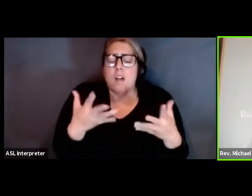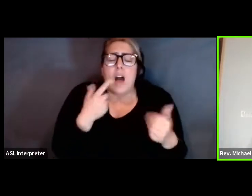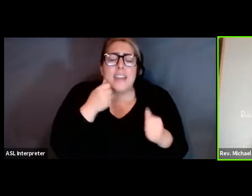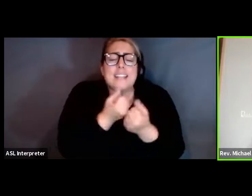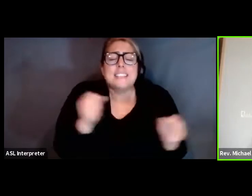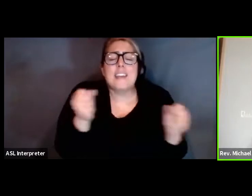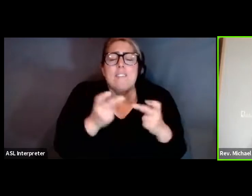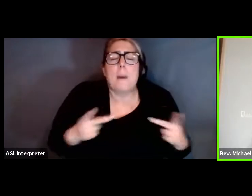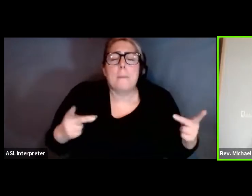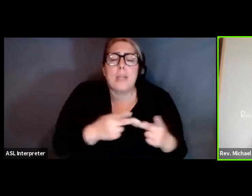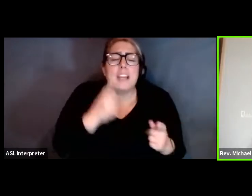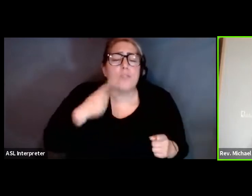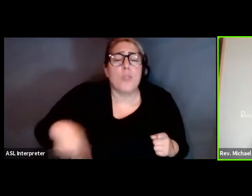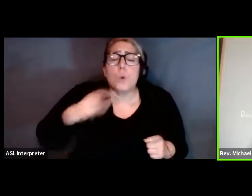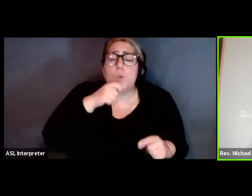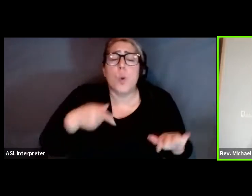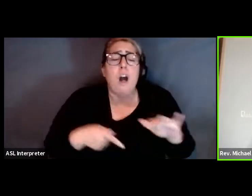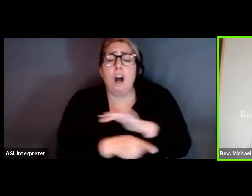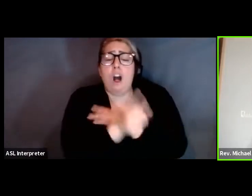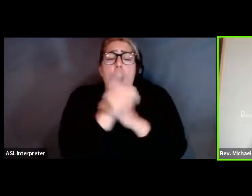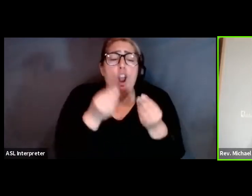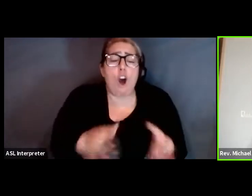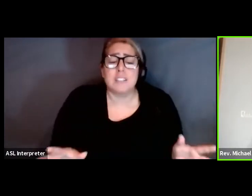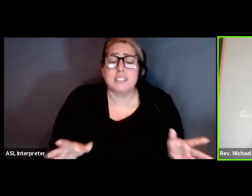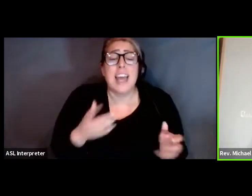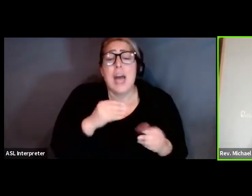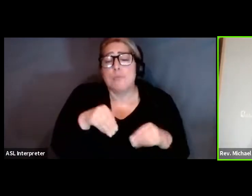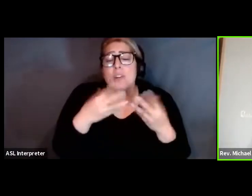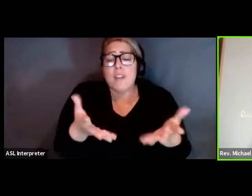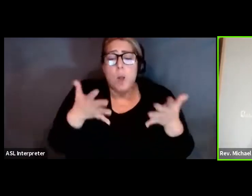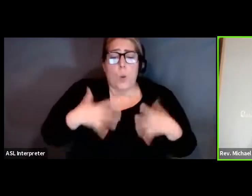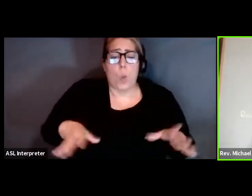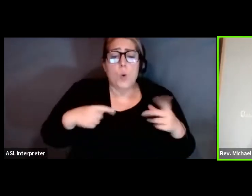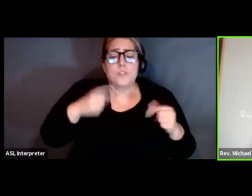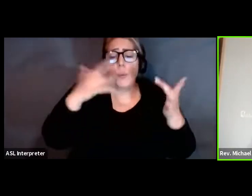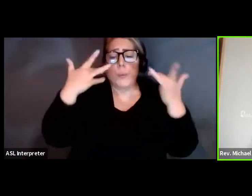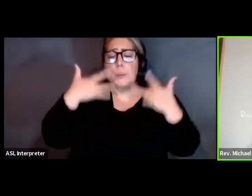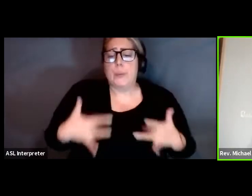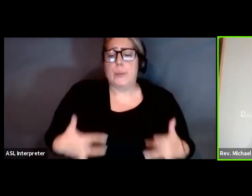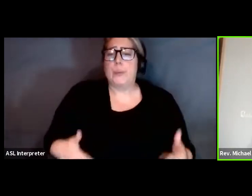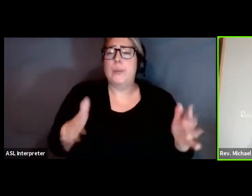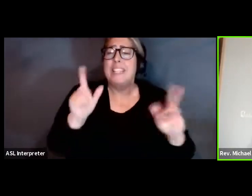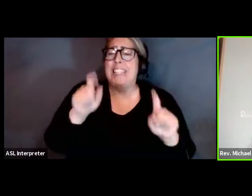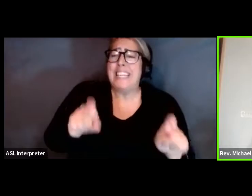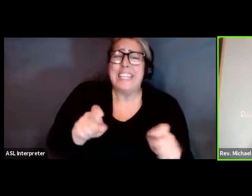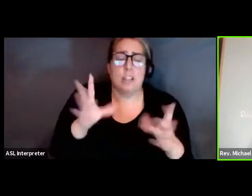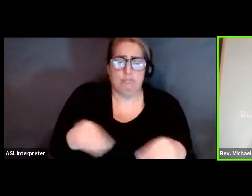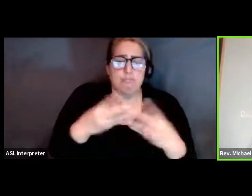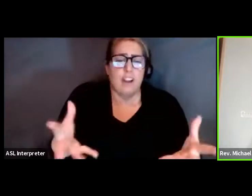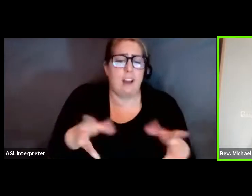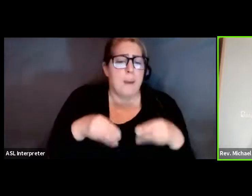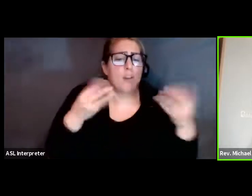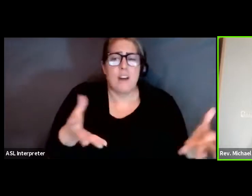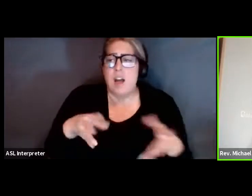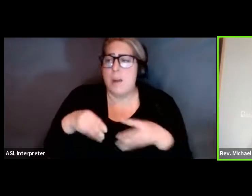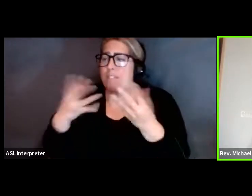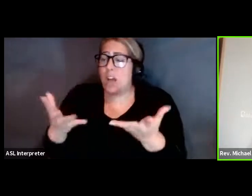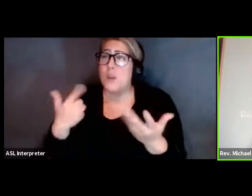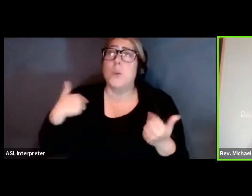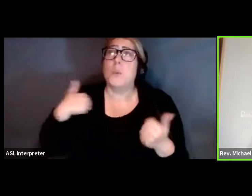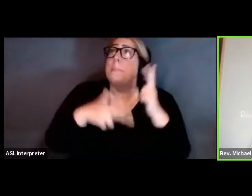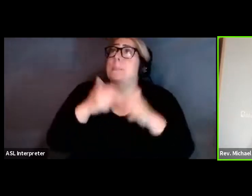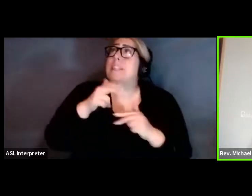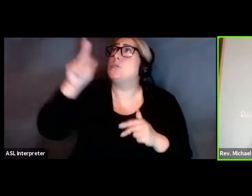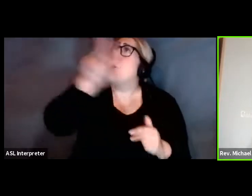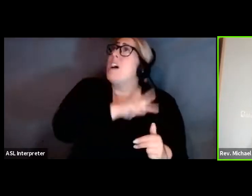we see the naked, to clothe them. Grant us safety and courage as we build your kingdom by providing places